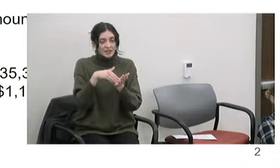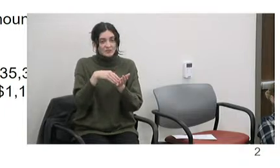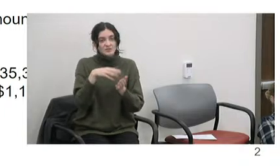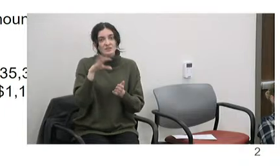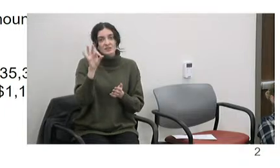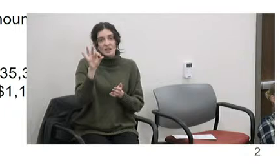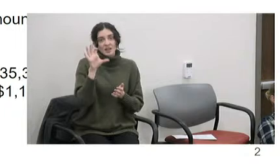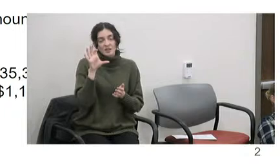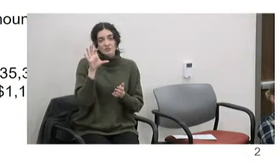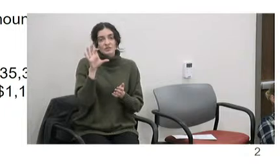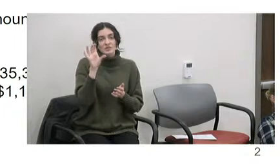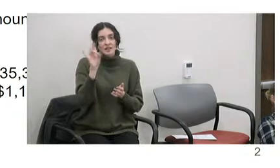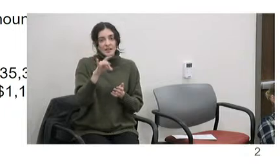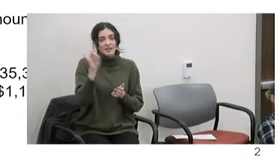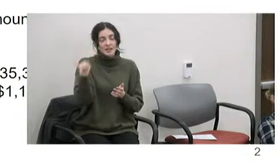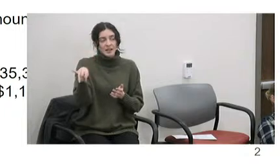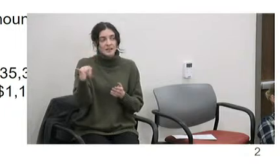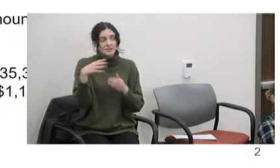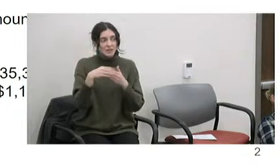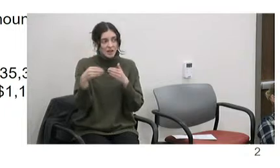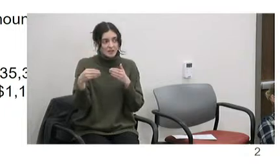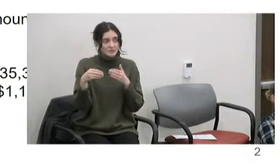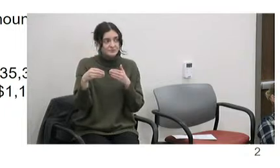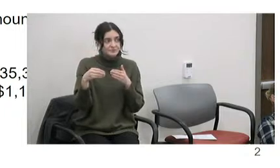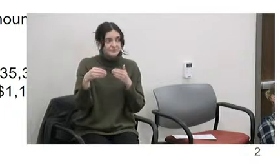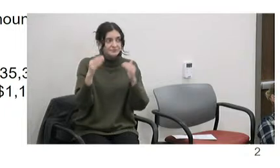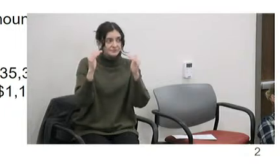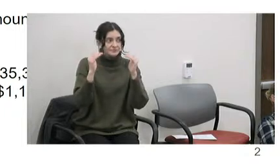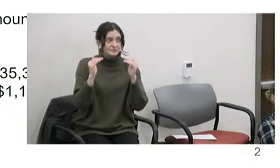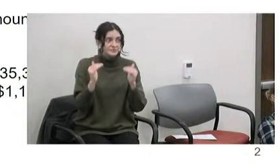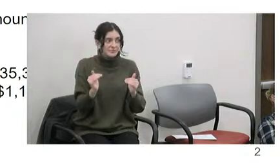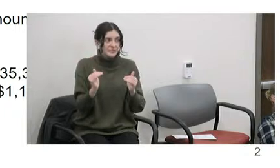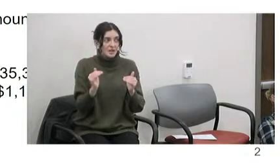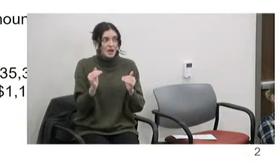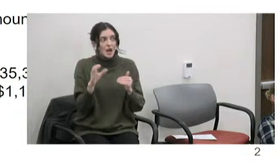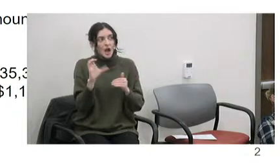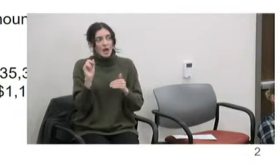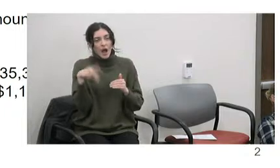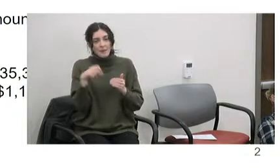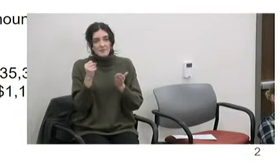$835,383.67. Our bond and COPS fund for November was